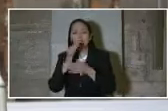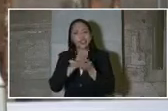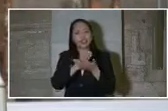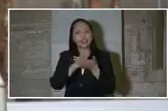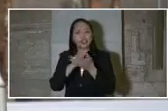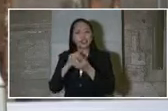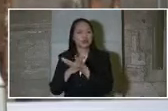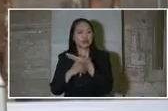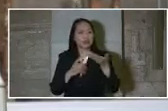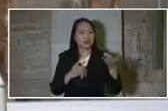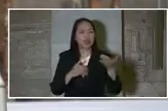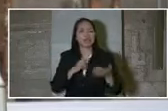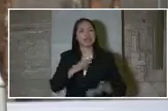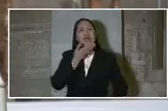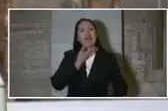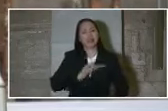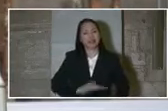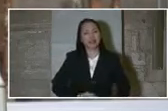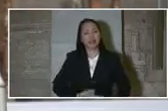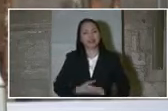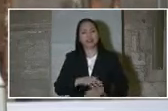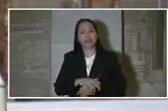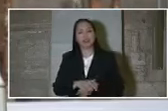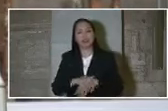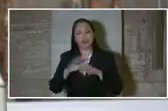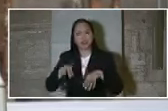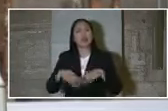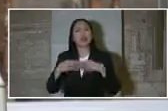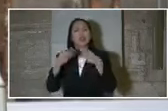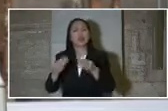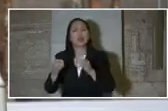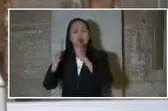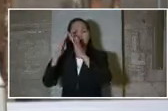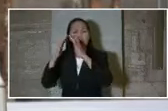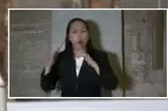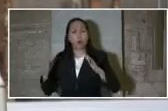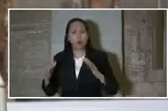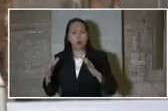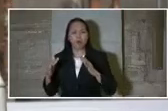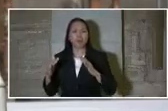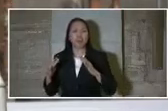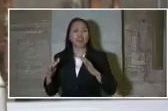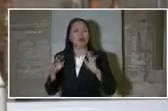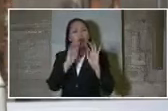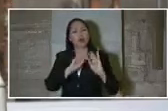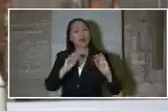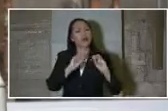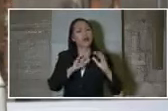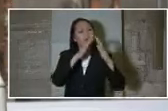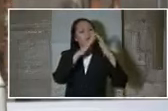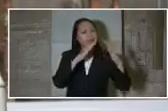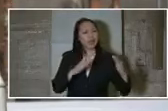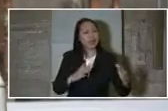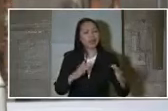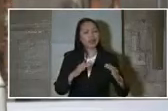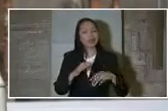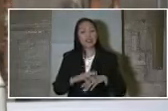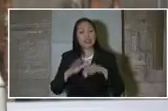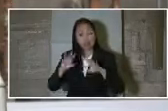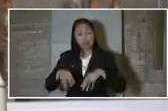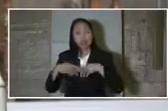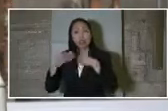when you shelter the oppressed and the homeless, when you give clothes